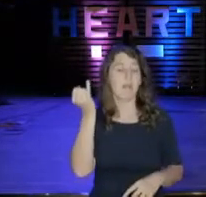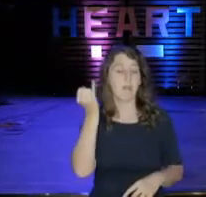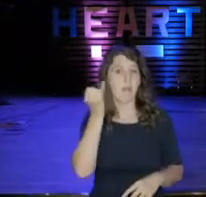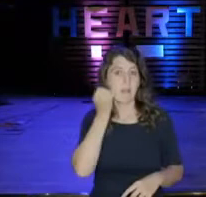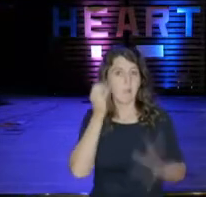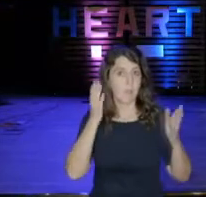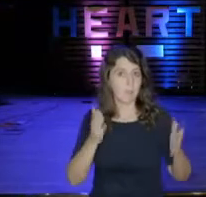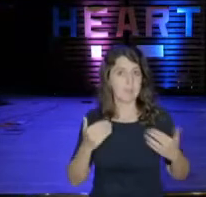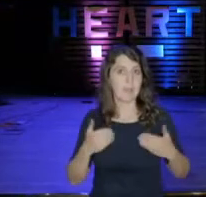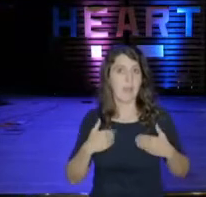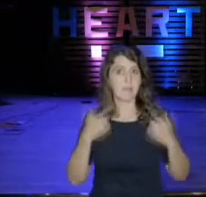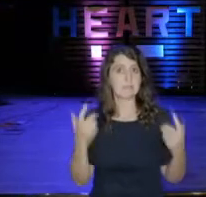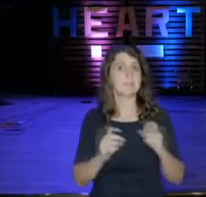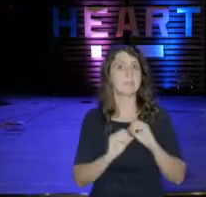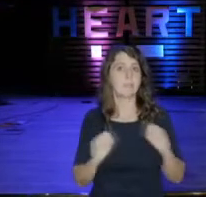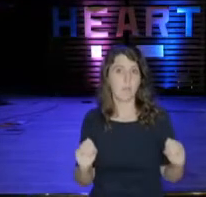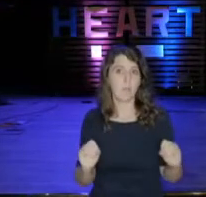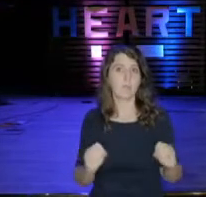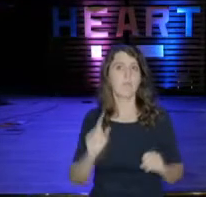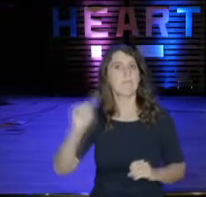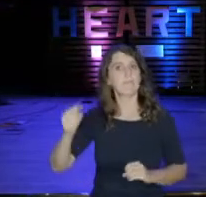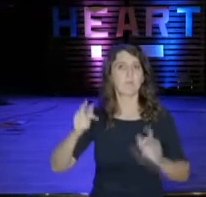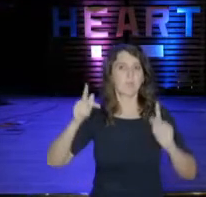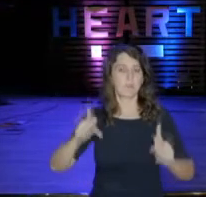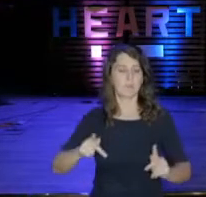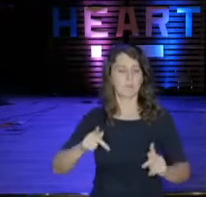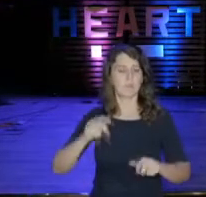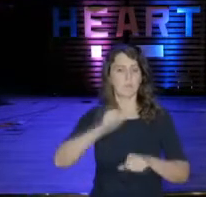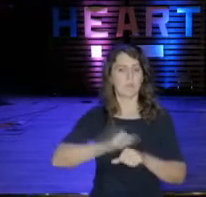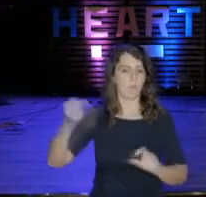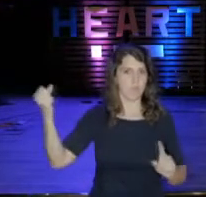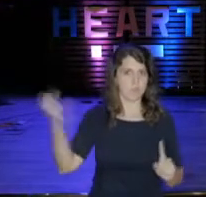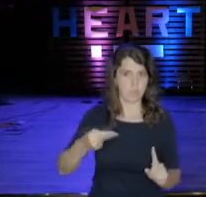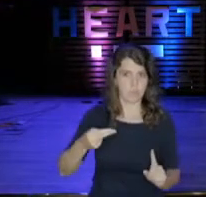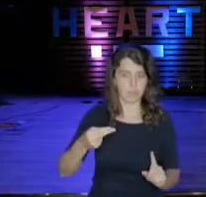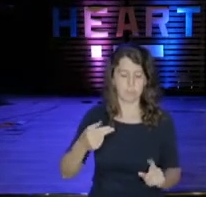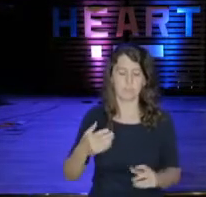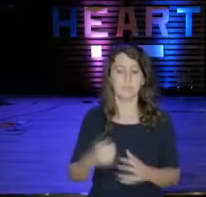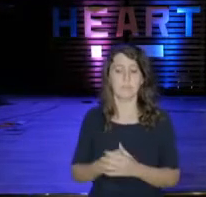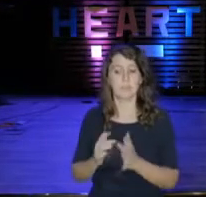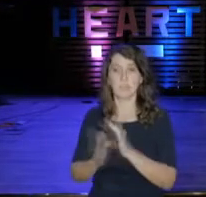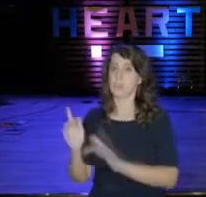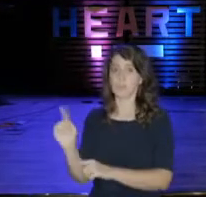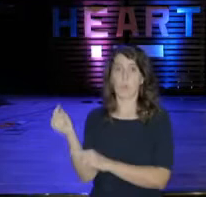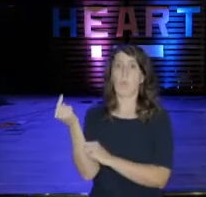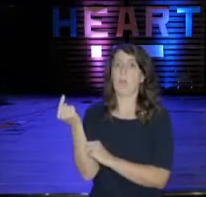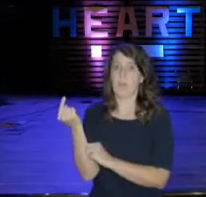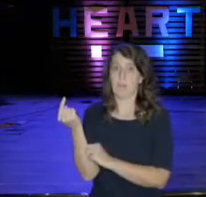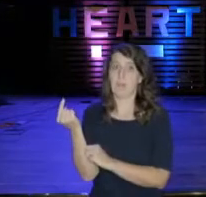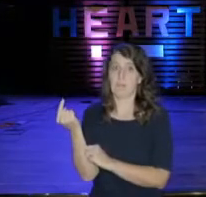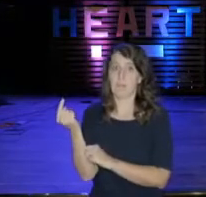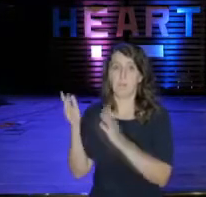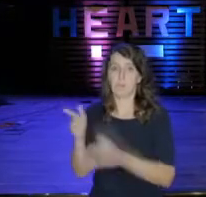without sin to be the first one to cast the stone. Jesus alone fit that criteria.